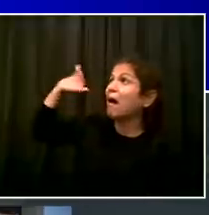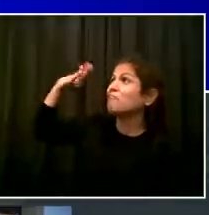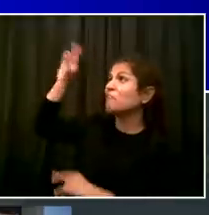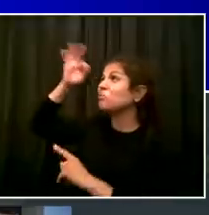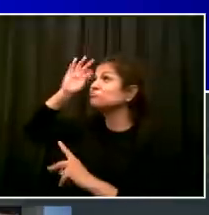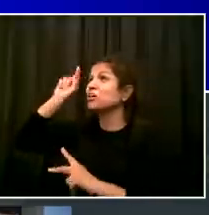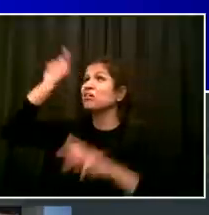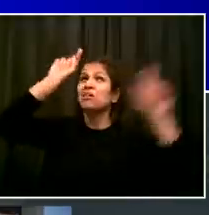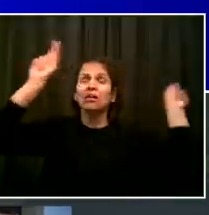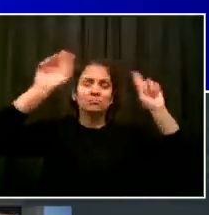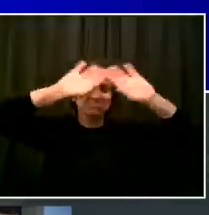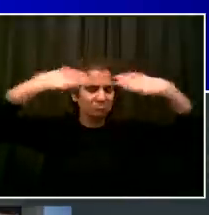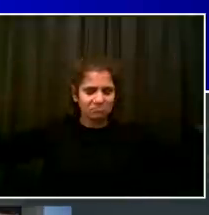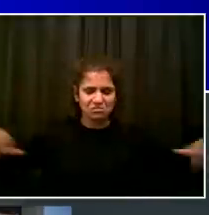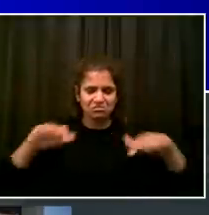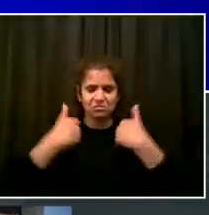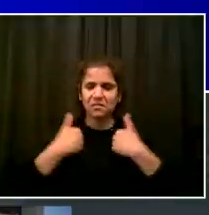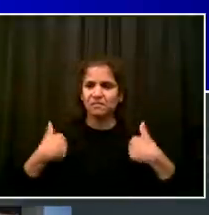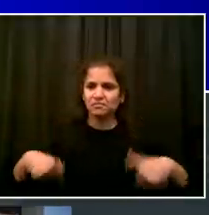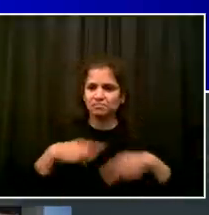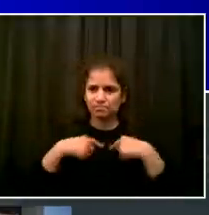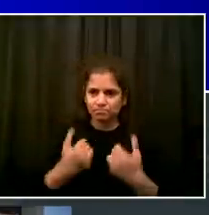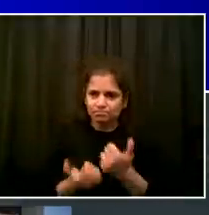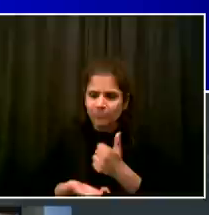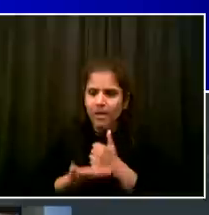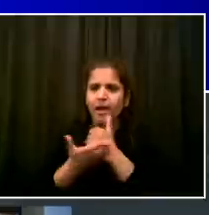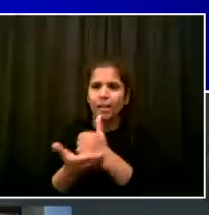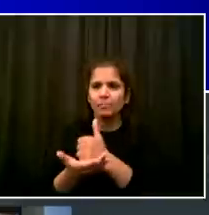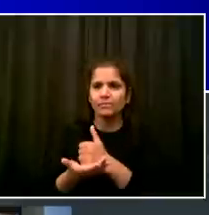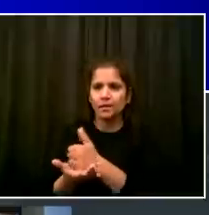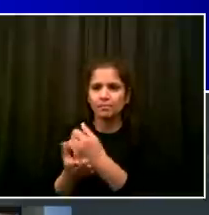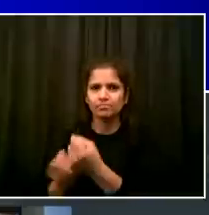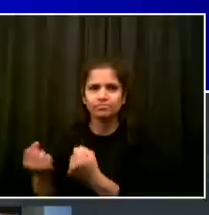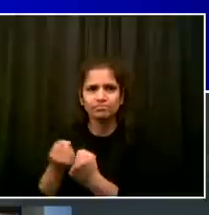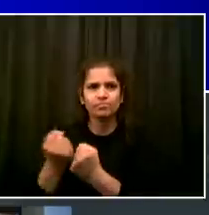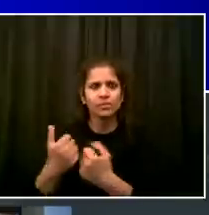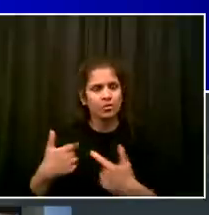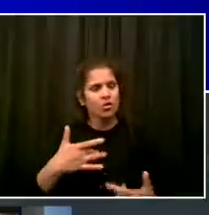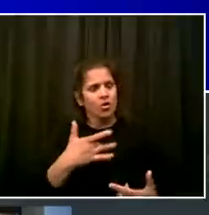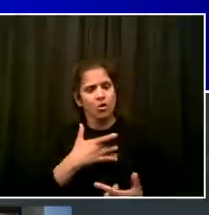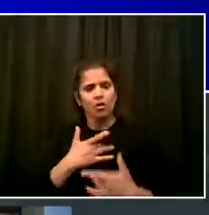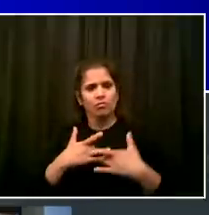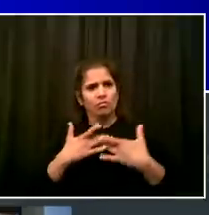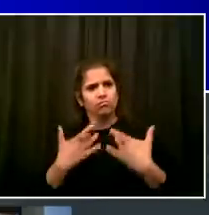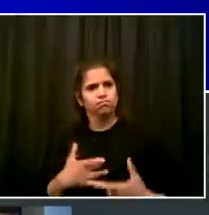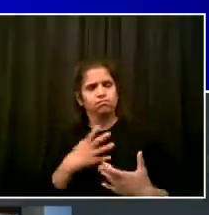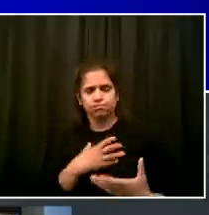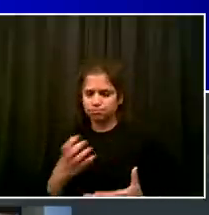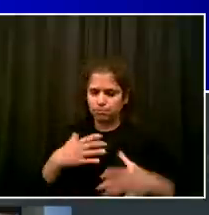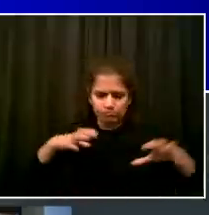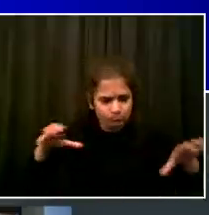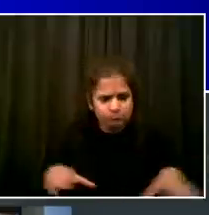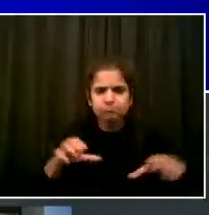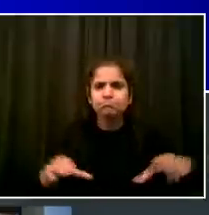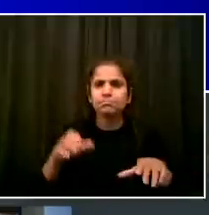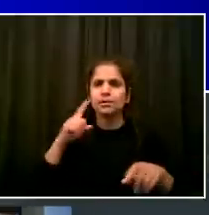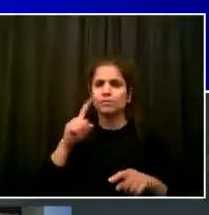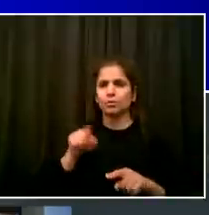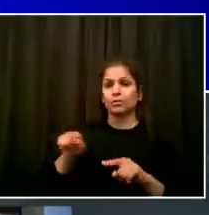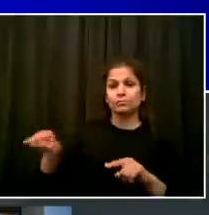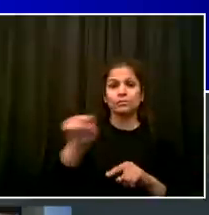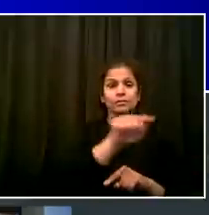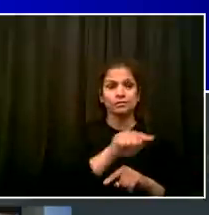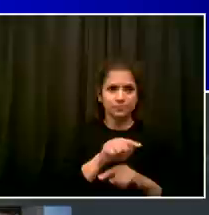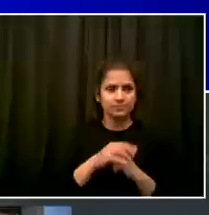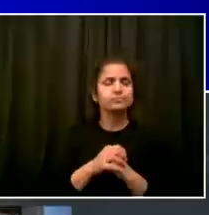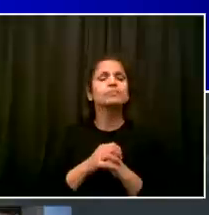in your home or finding some place, or God forbid you're homeless, you're turning to someone for help. These are nonprofit organizations. If you